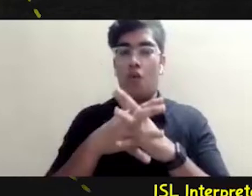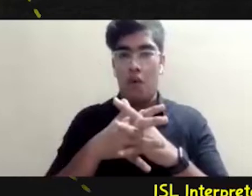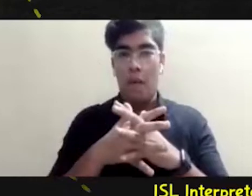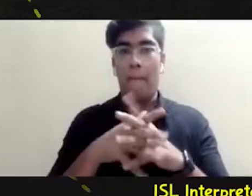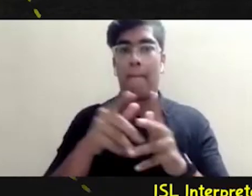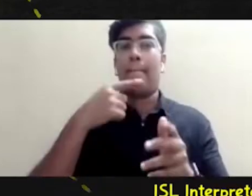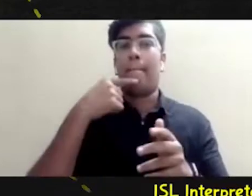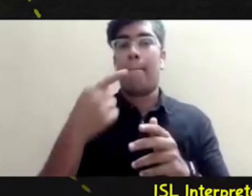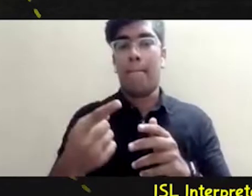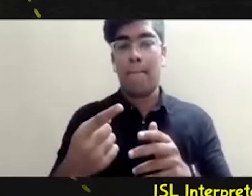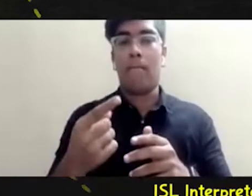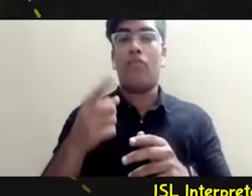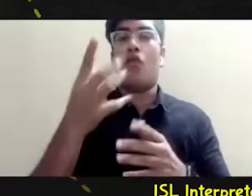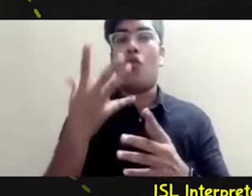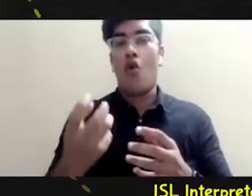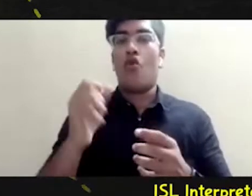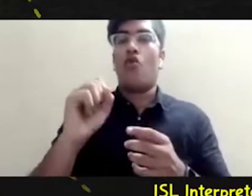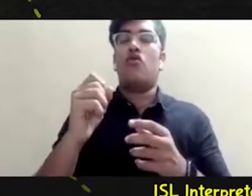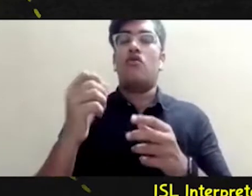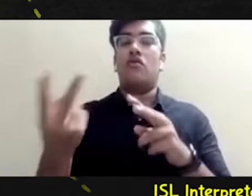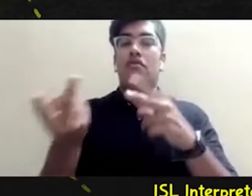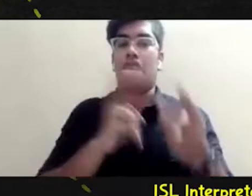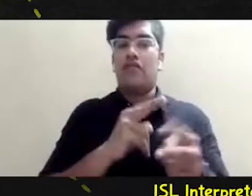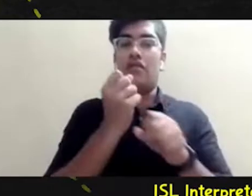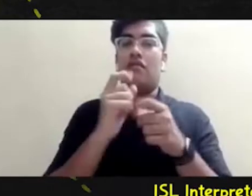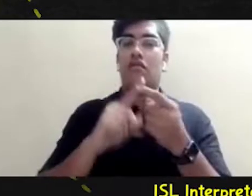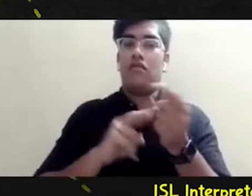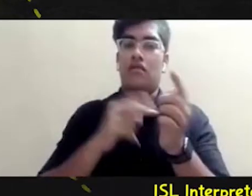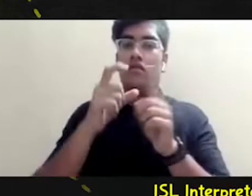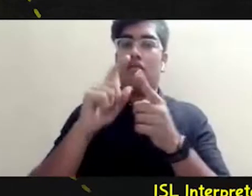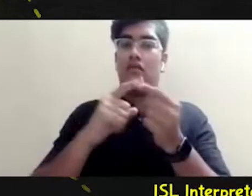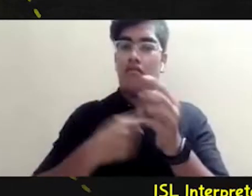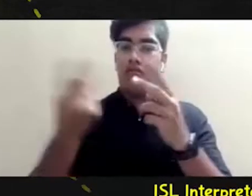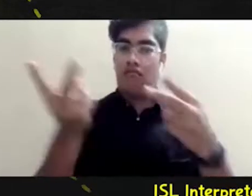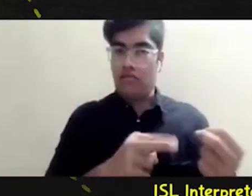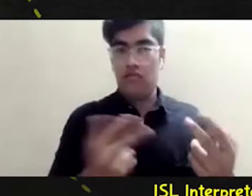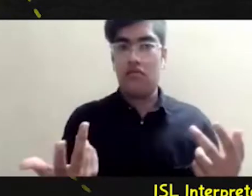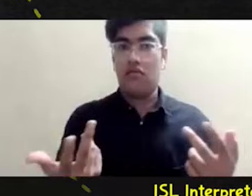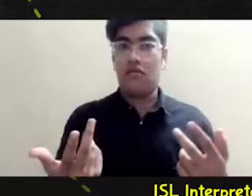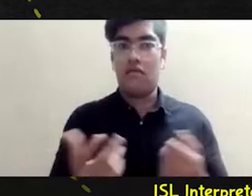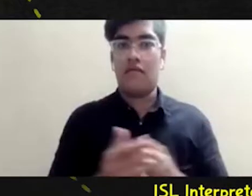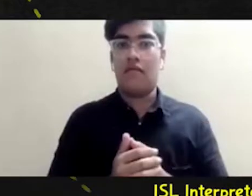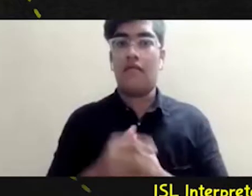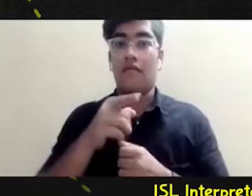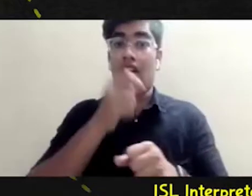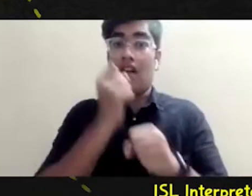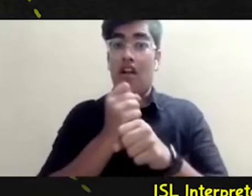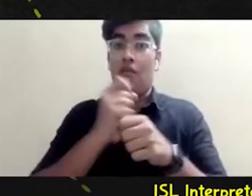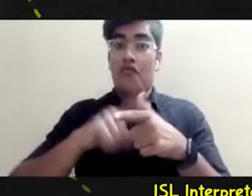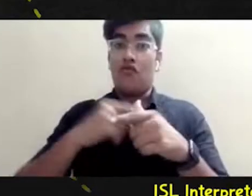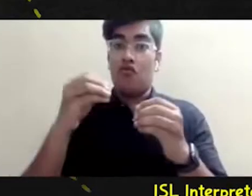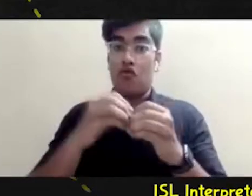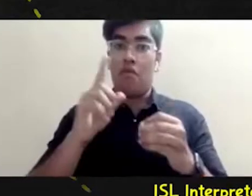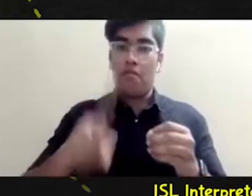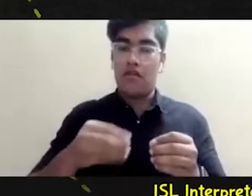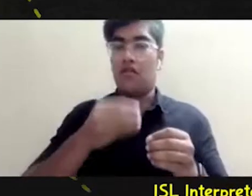right? Now, she was entitled to 2 years of unpaid leave from this government job, but it had to be